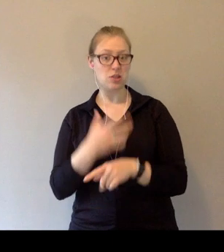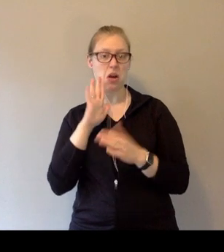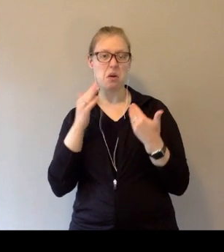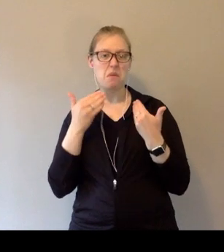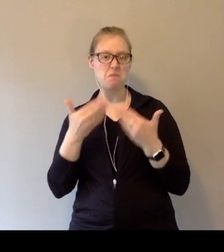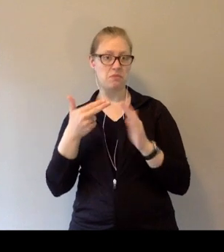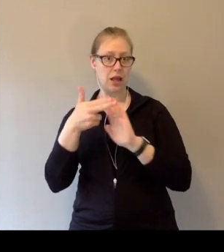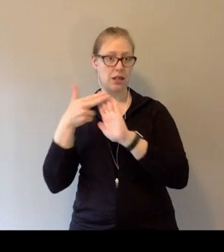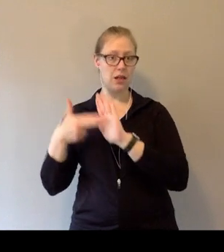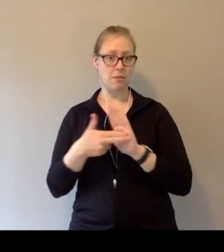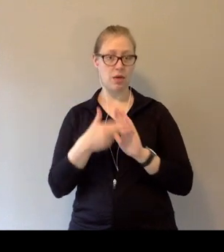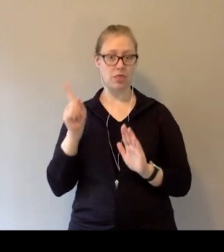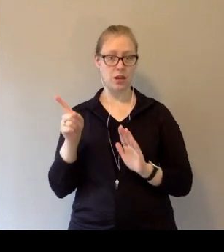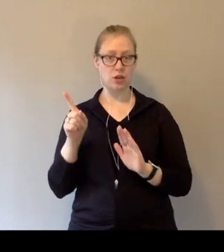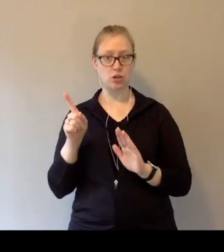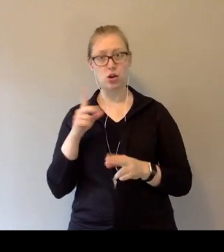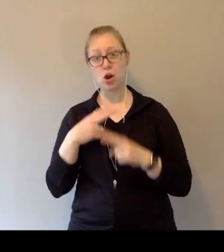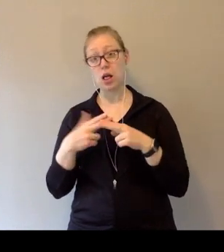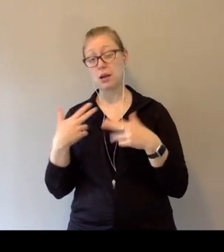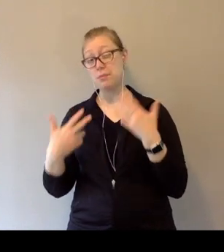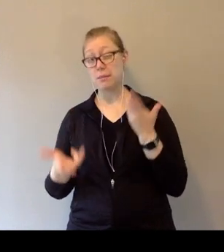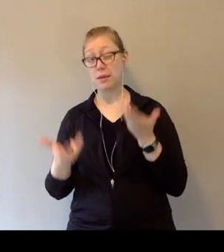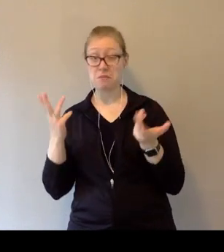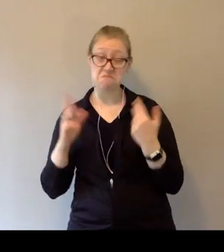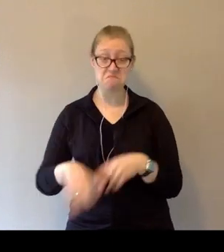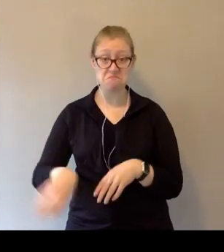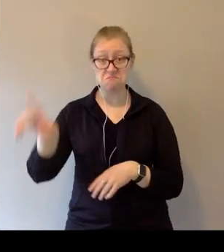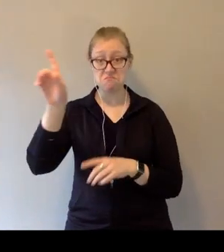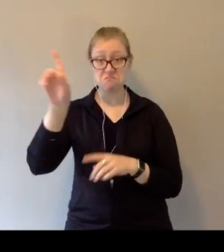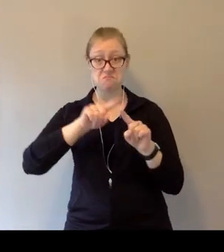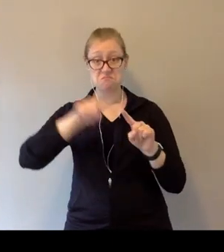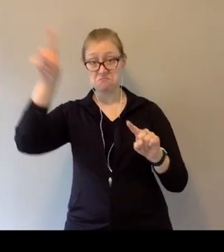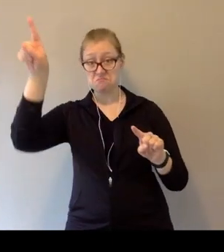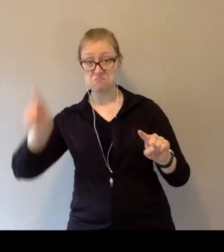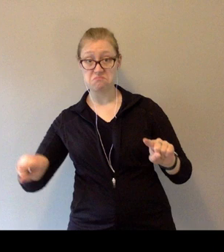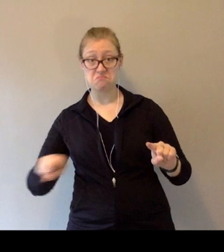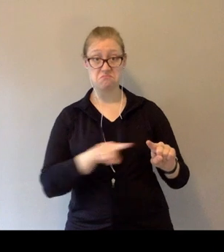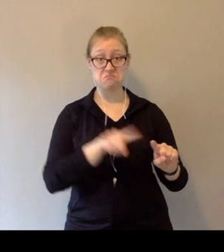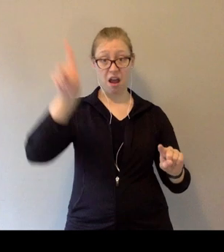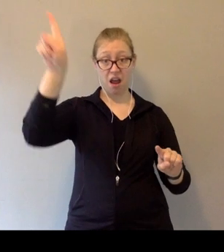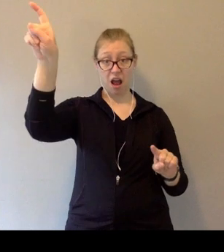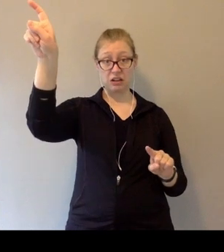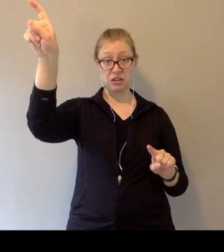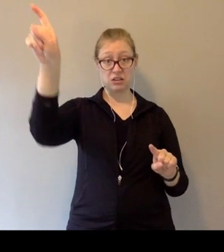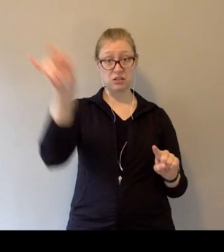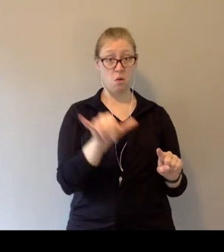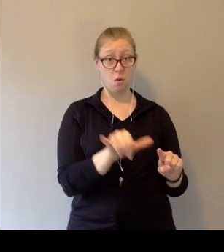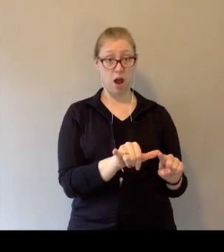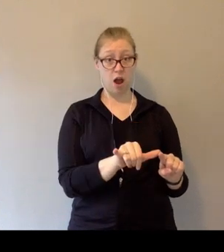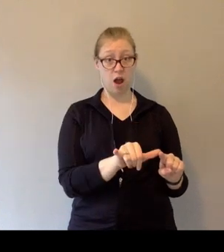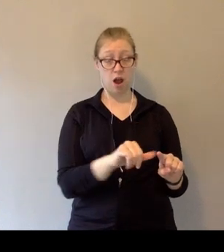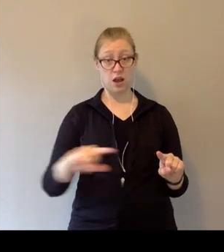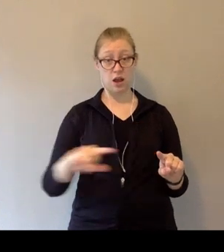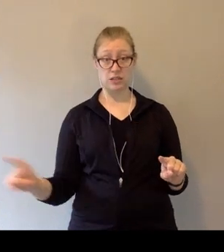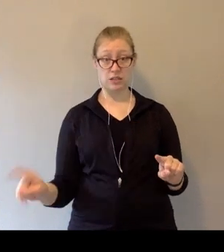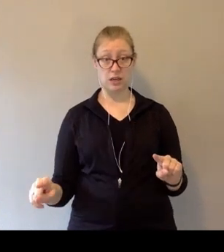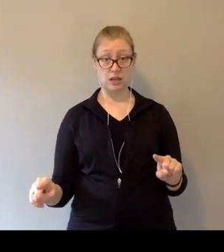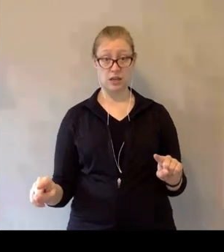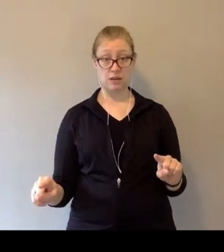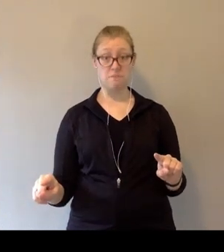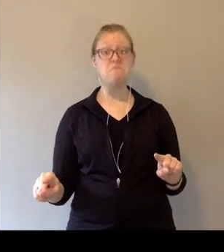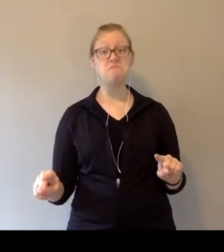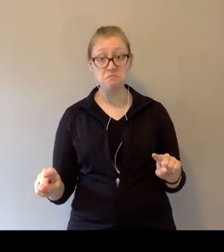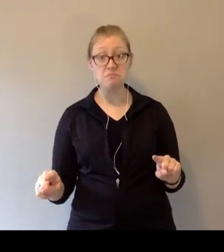triangle maybe X, Y, and Z. Okay. And